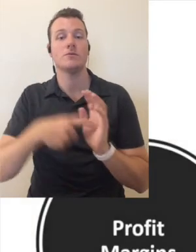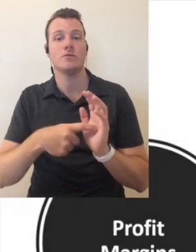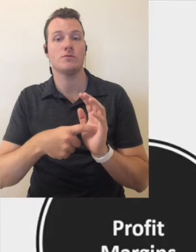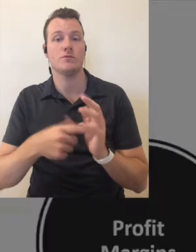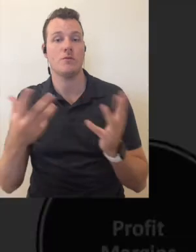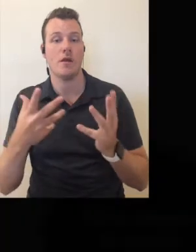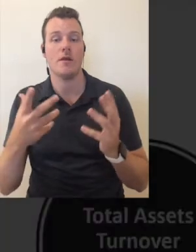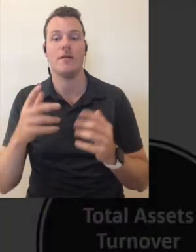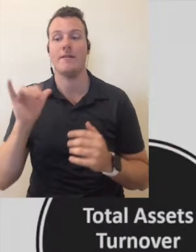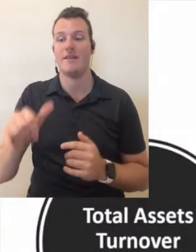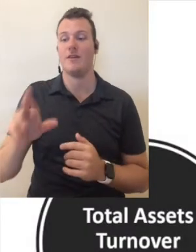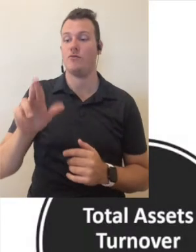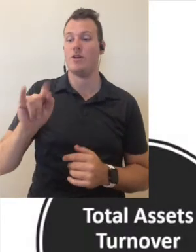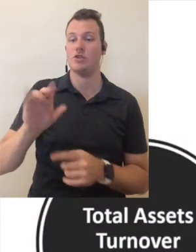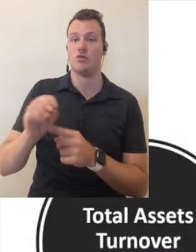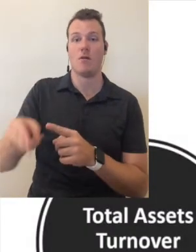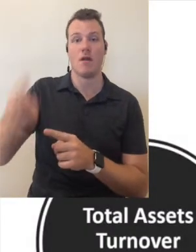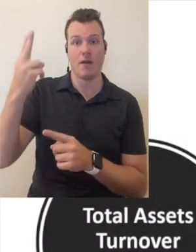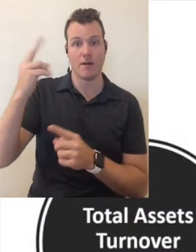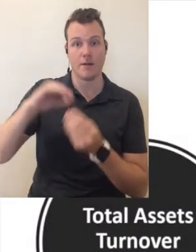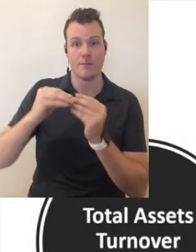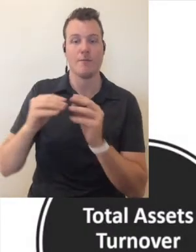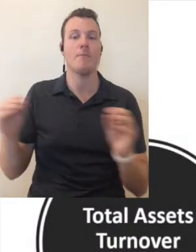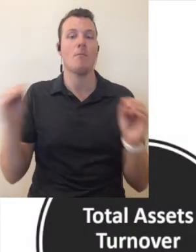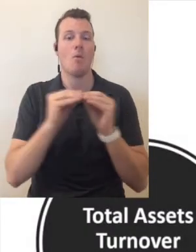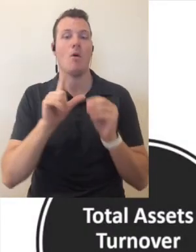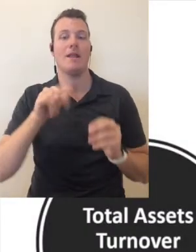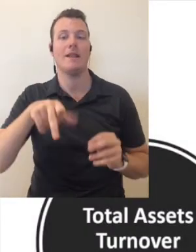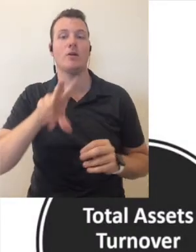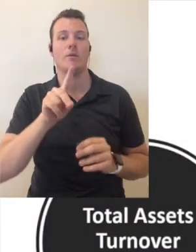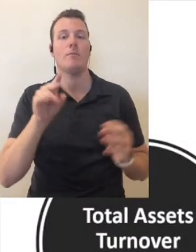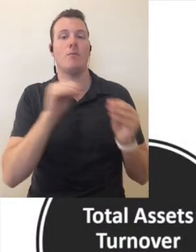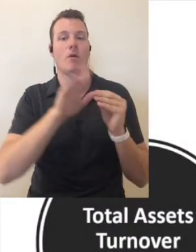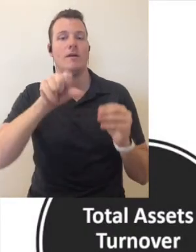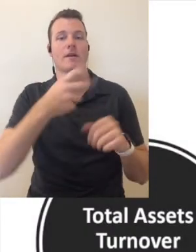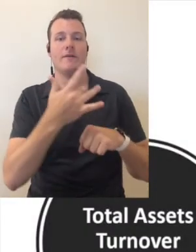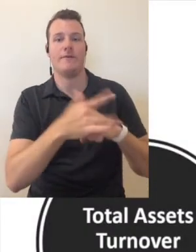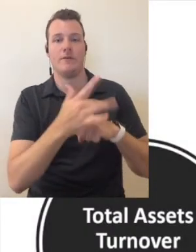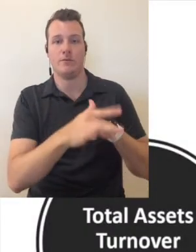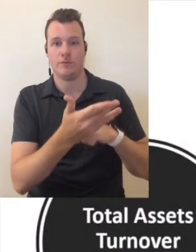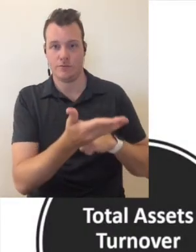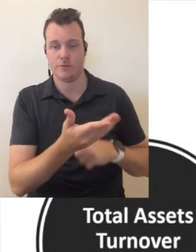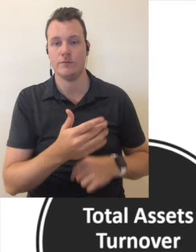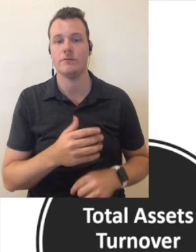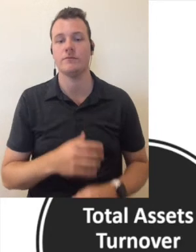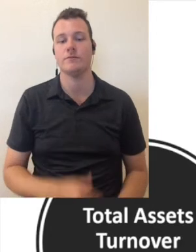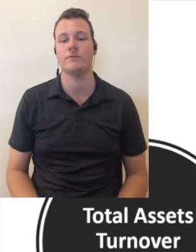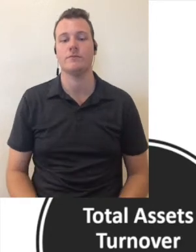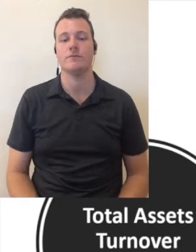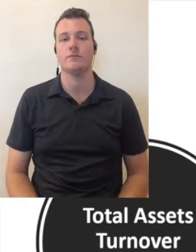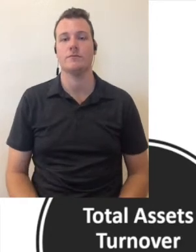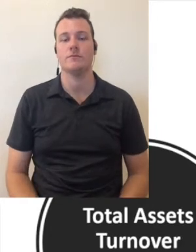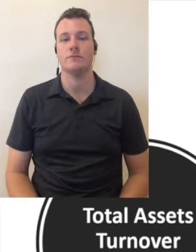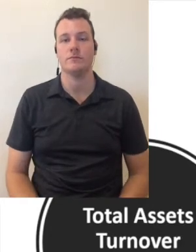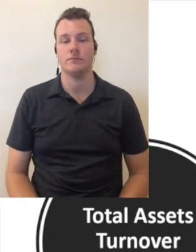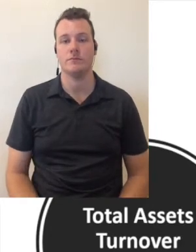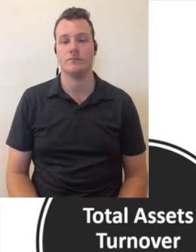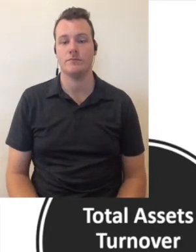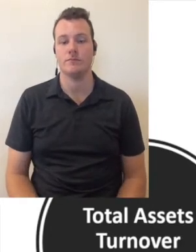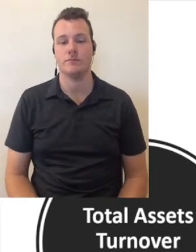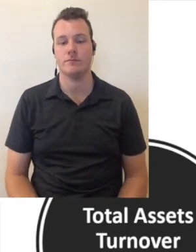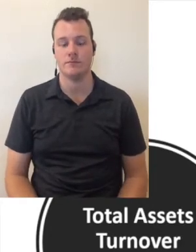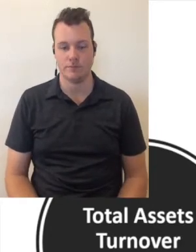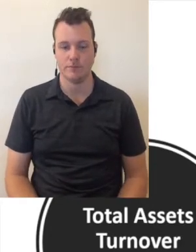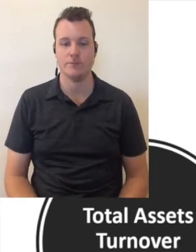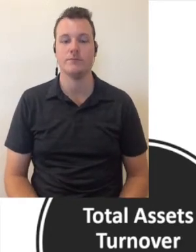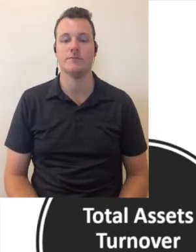the average total assets. And what we're finding here is that the higher the ratio, it means the more liquid